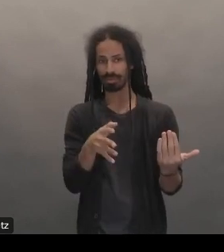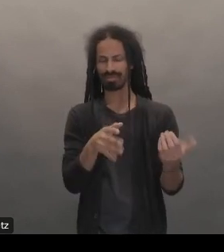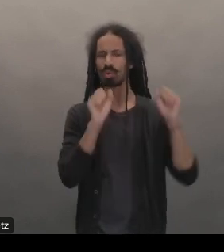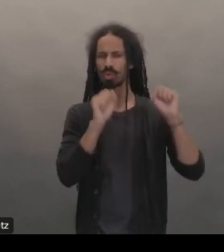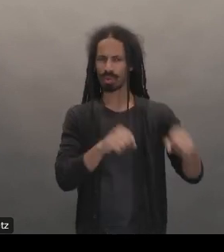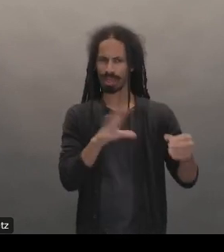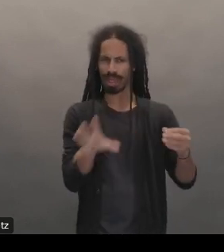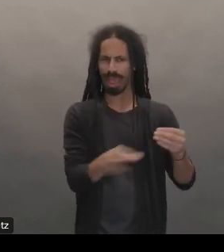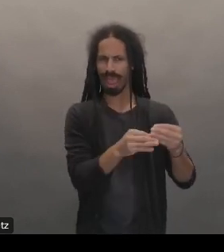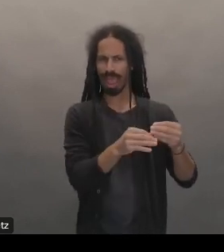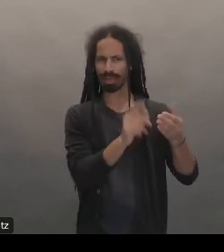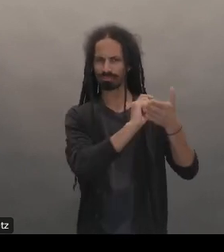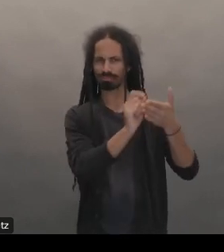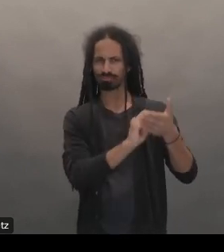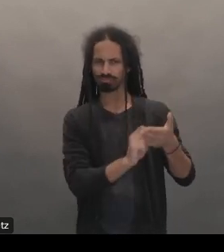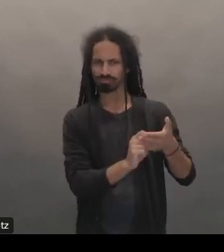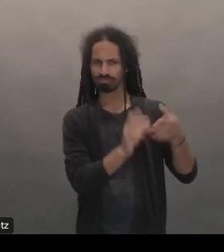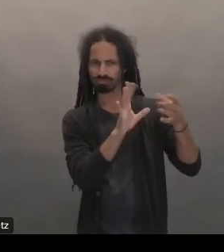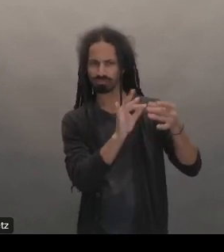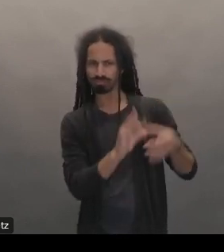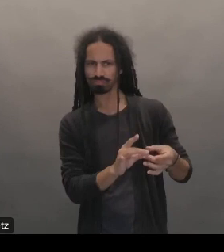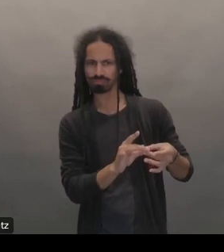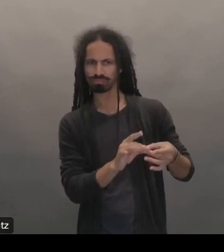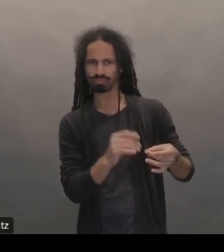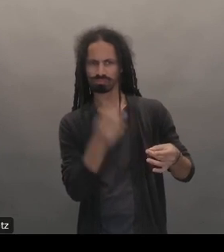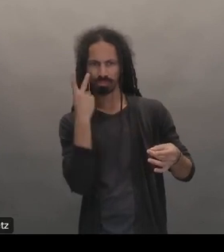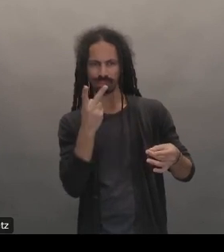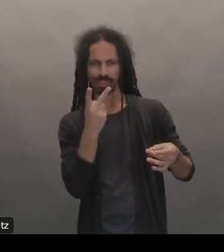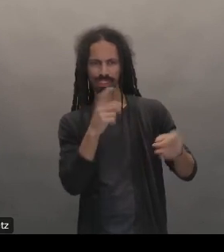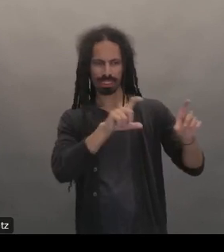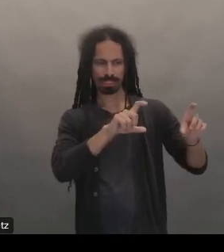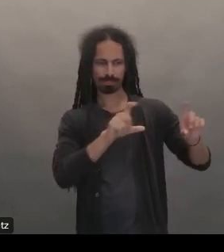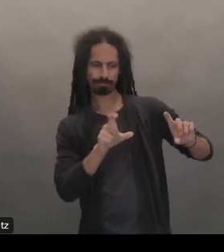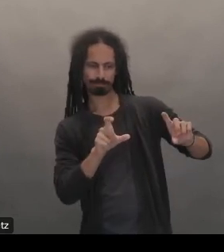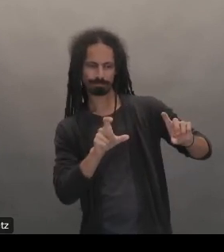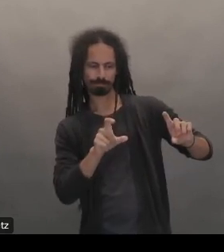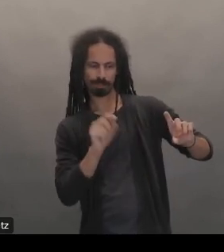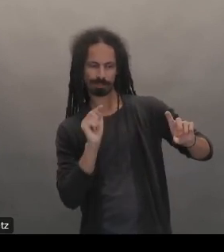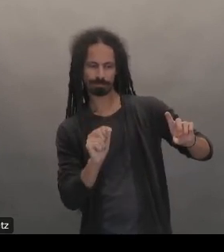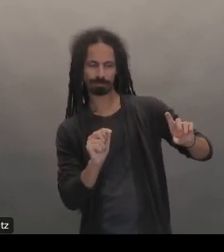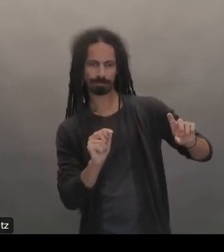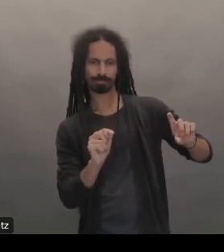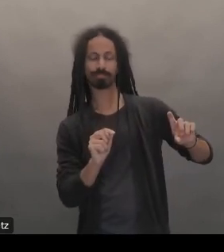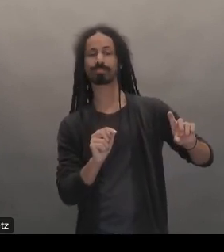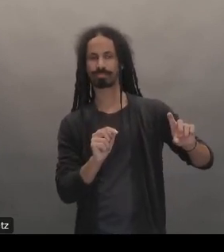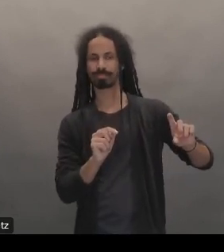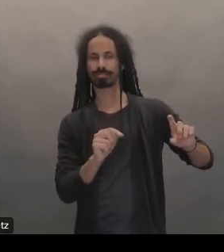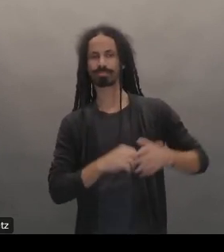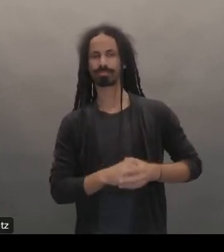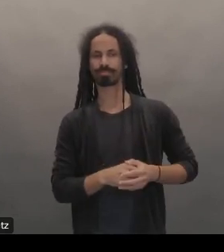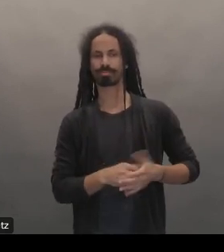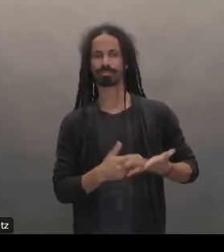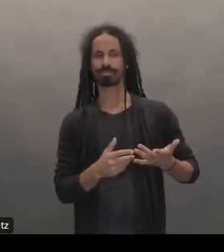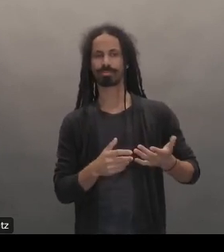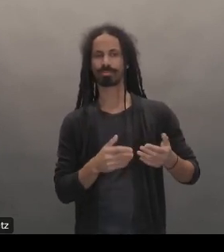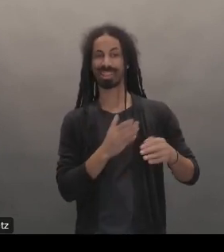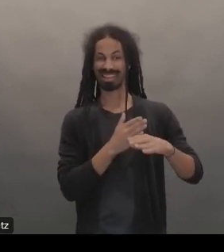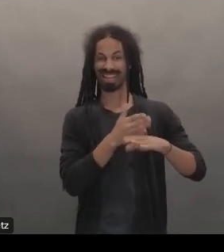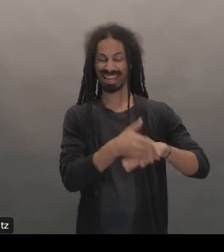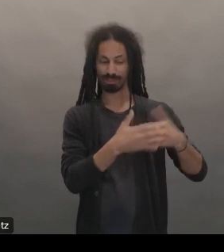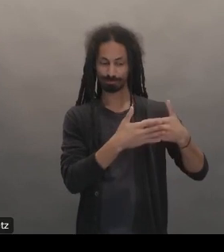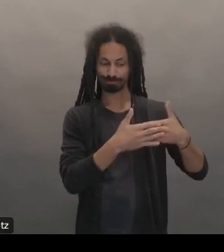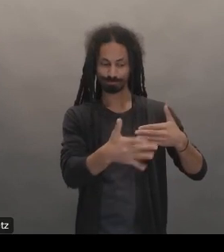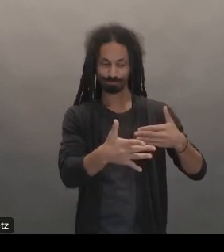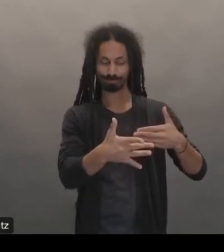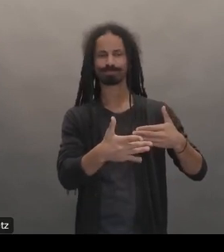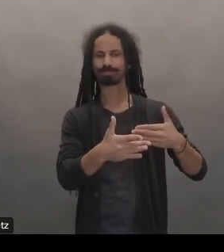word. As you can see, it's note in italics with a period, and then non-italics information after,